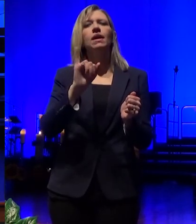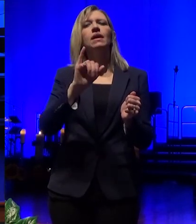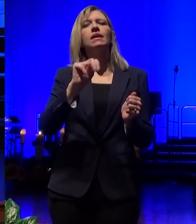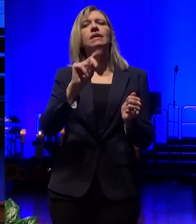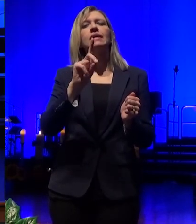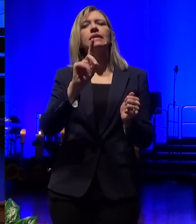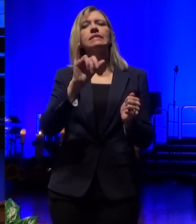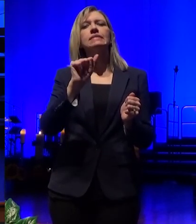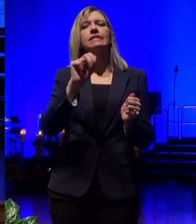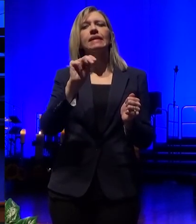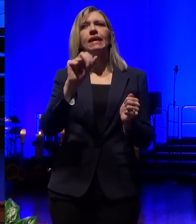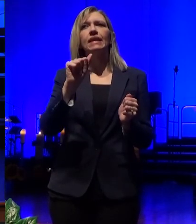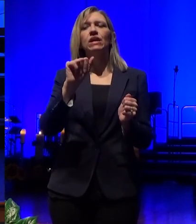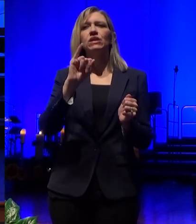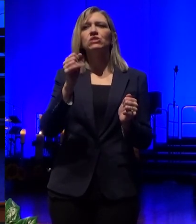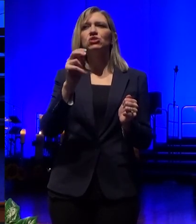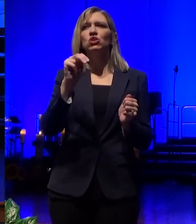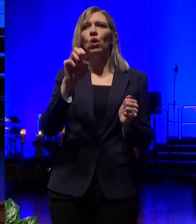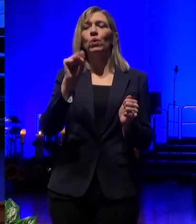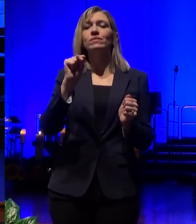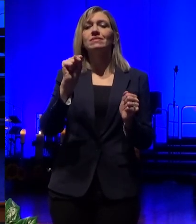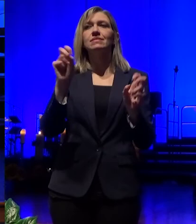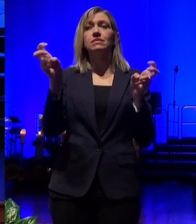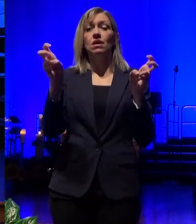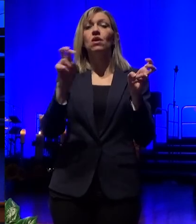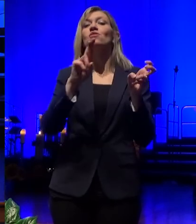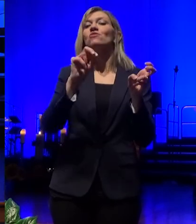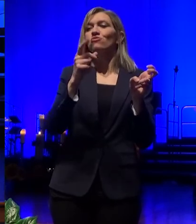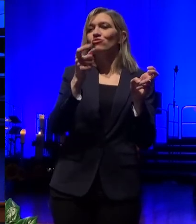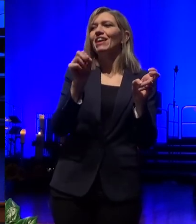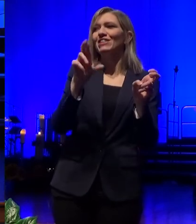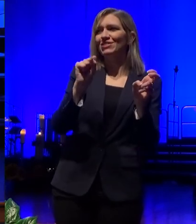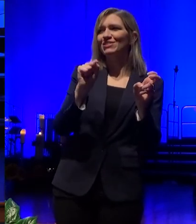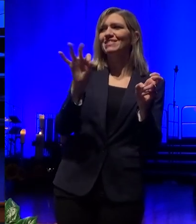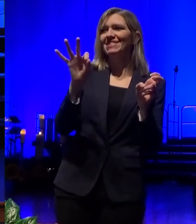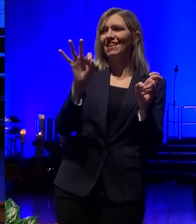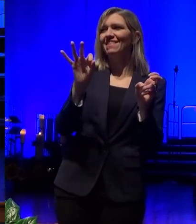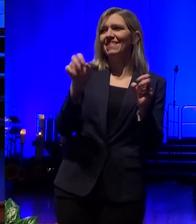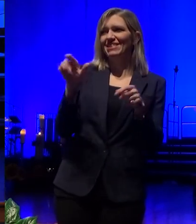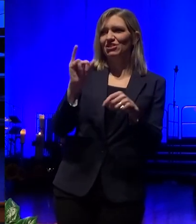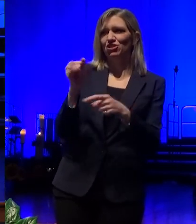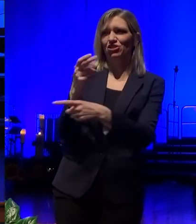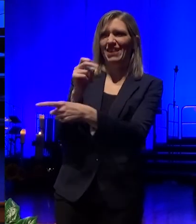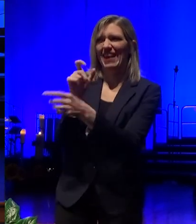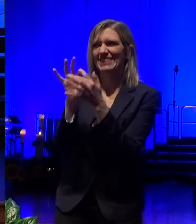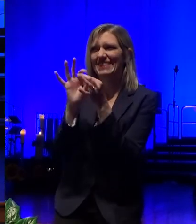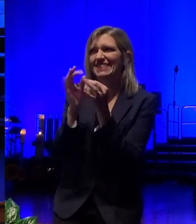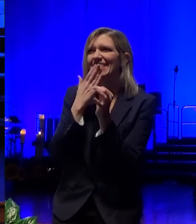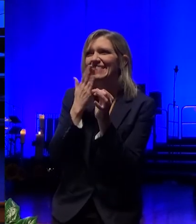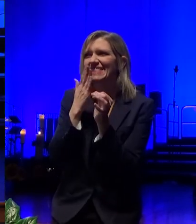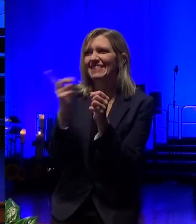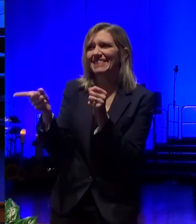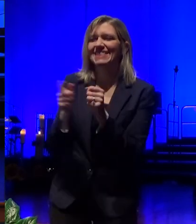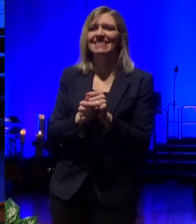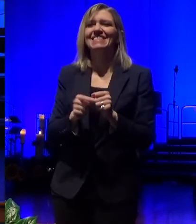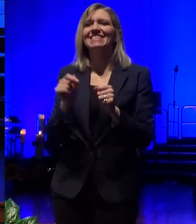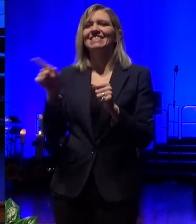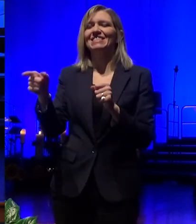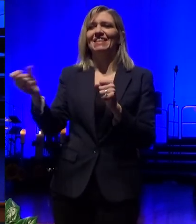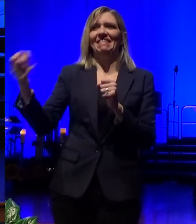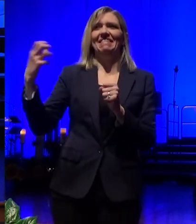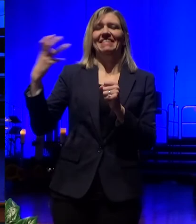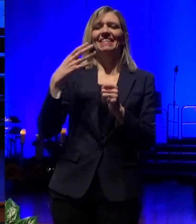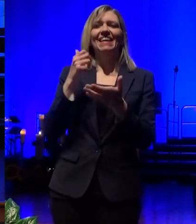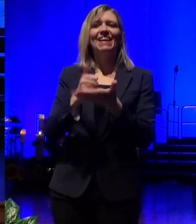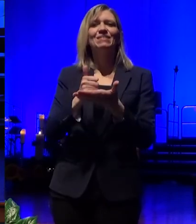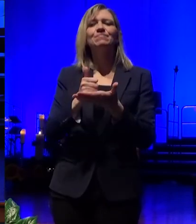Indiana Jones and the Temple of Doom, right? The Raiders of the Great Lost Land. That's the one, Jeanette. If Jeanette wasn't here, I could never get a talk right. You know, I'm